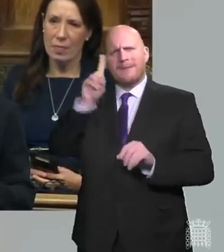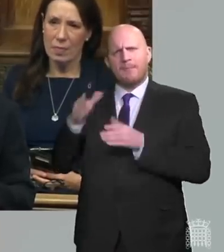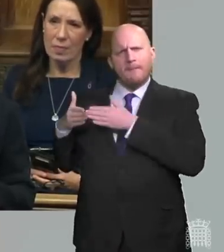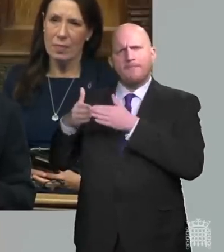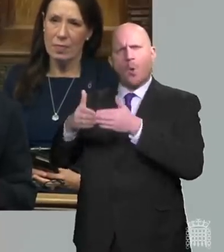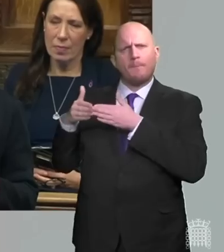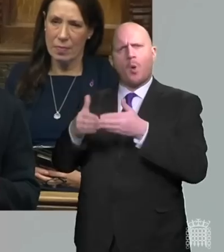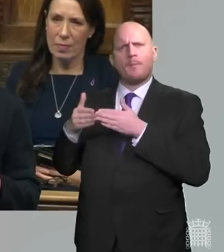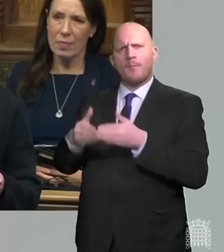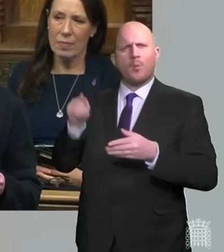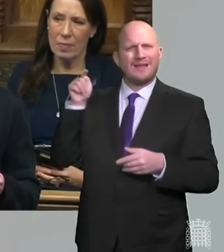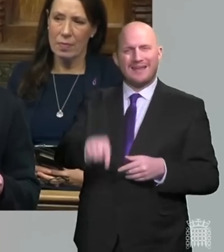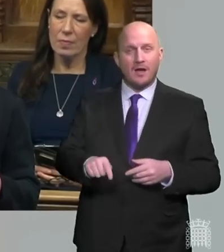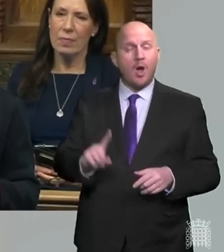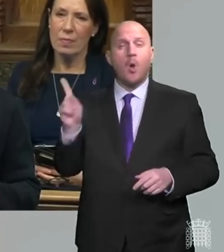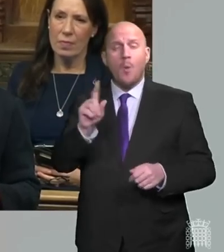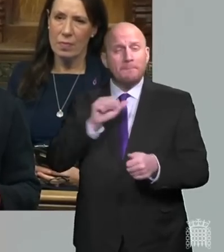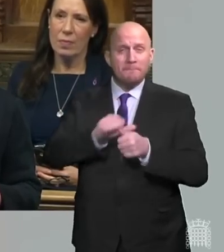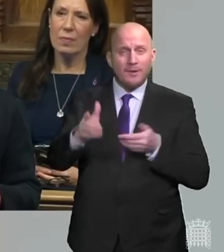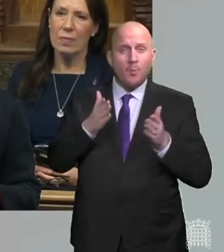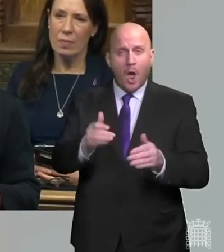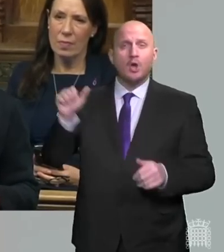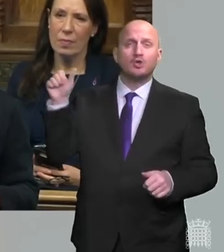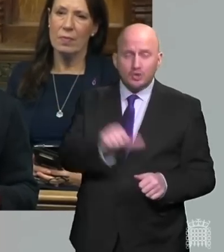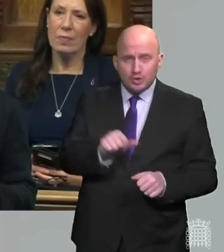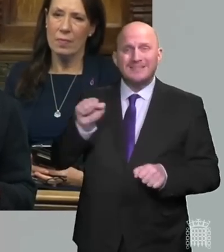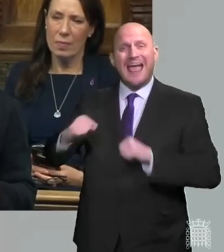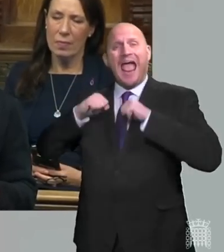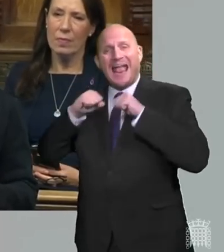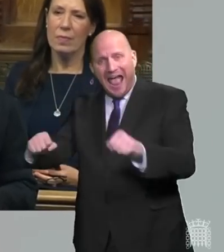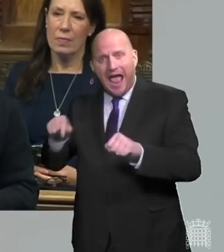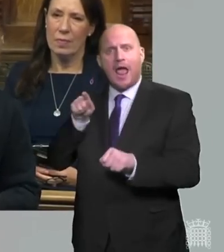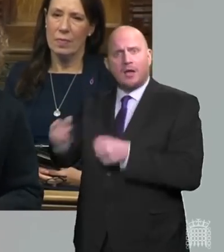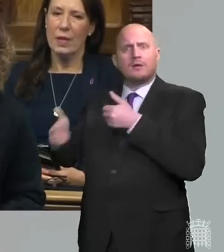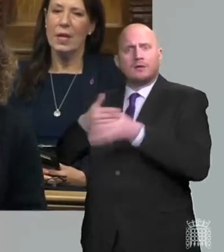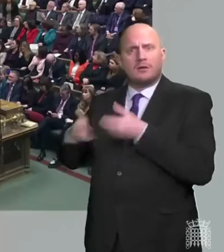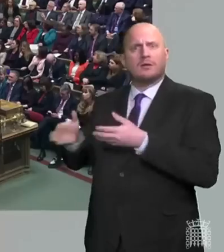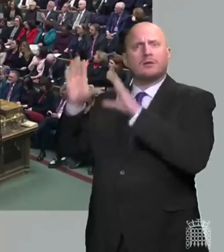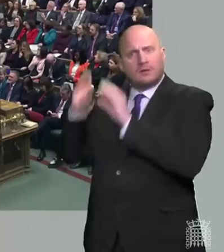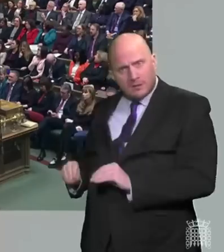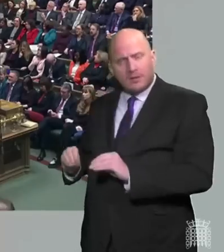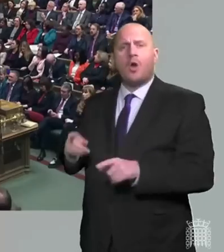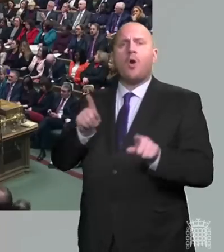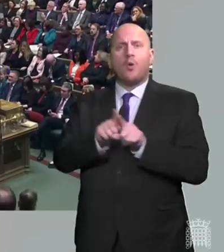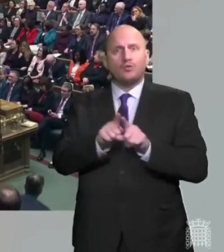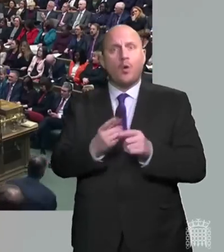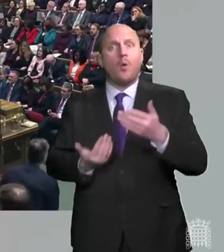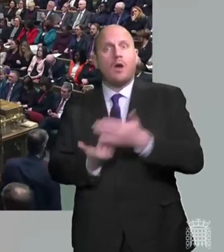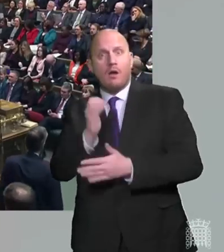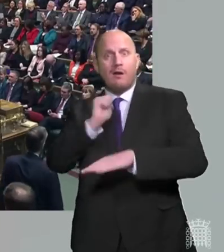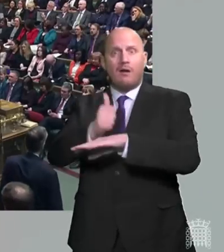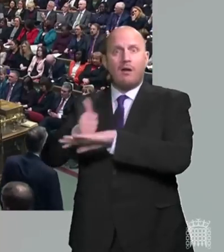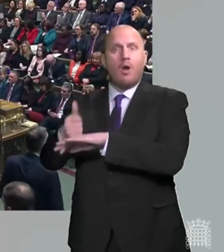the business model of criminal gangs to introduce safe and legal routes to claim asylum?